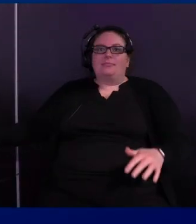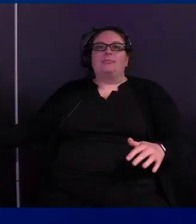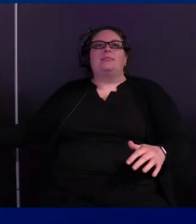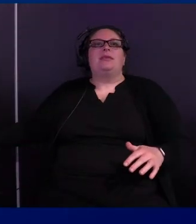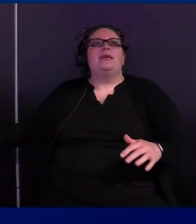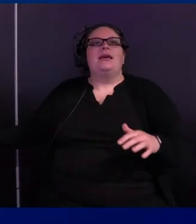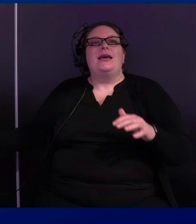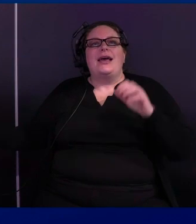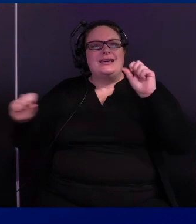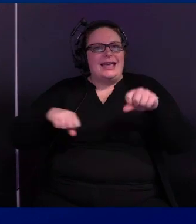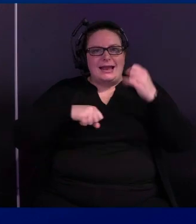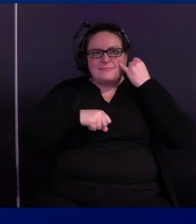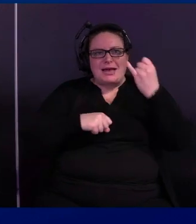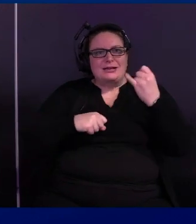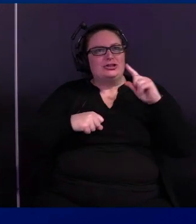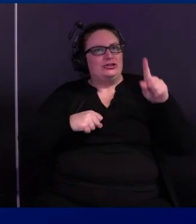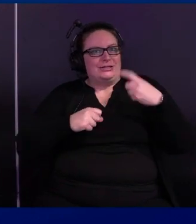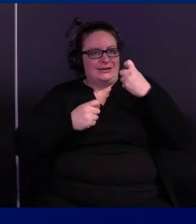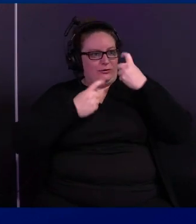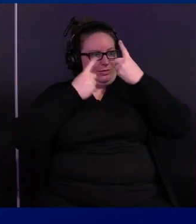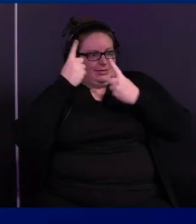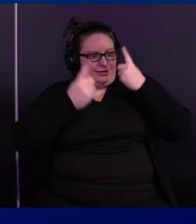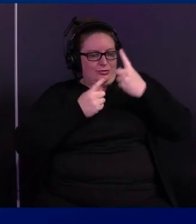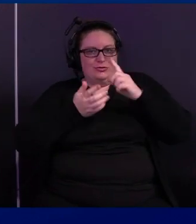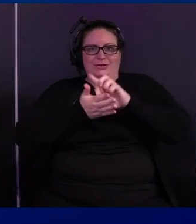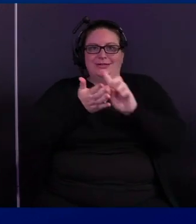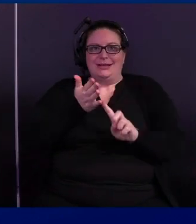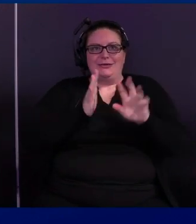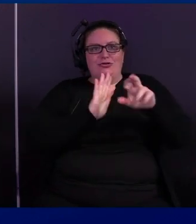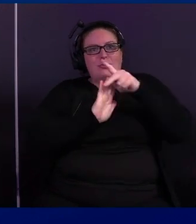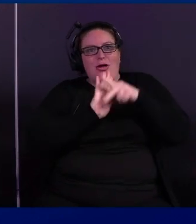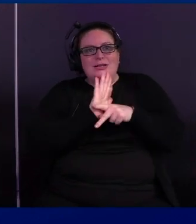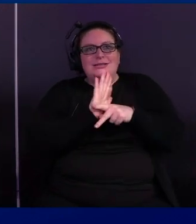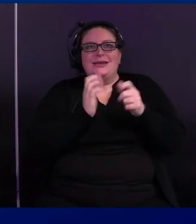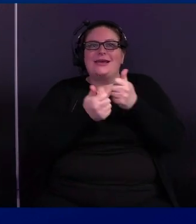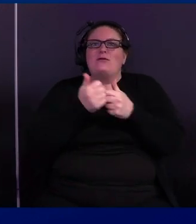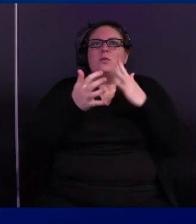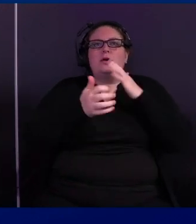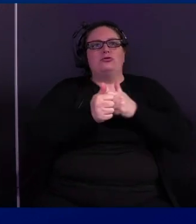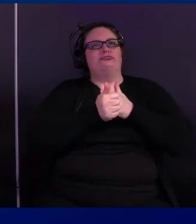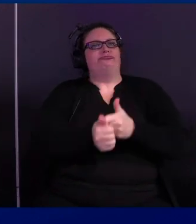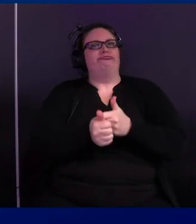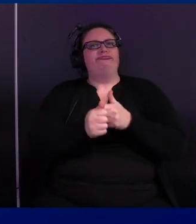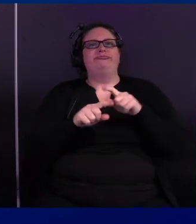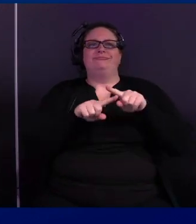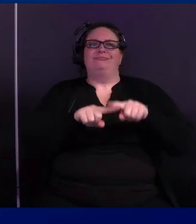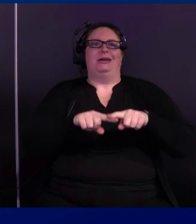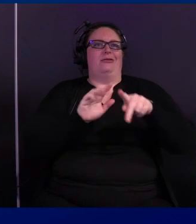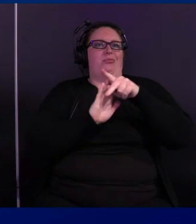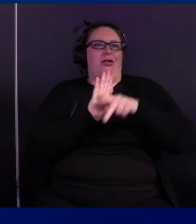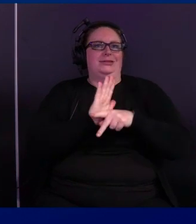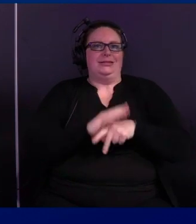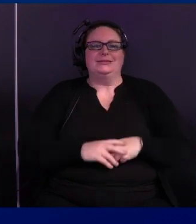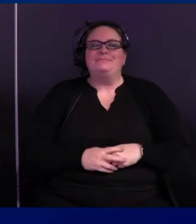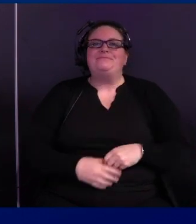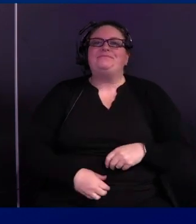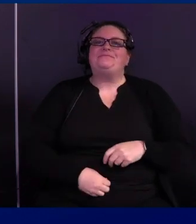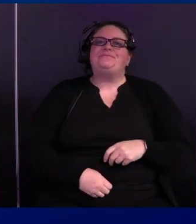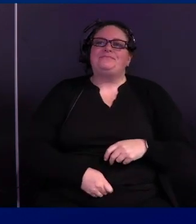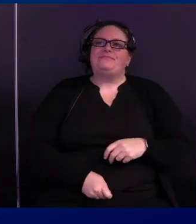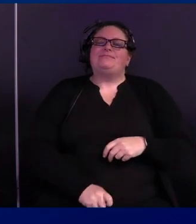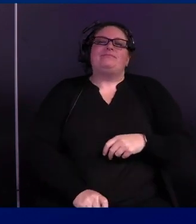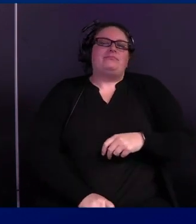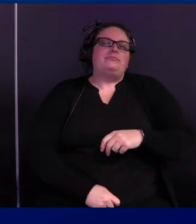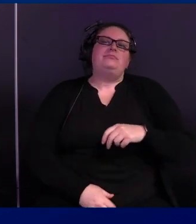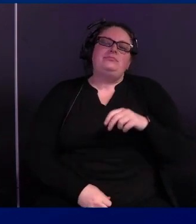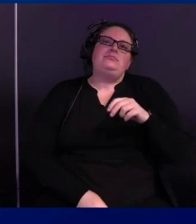then everyone will kind of fall into that based on the groups and everything. Yeah. So we kind of, we're not totally prescriptive in how you go